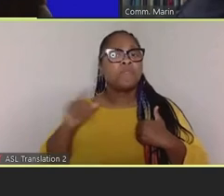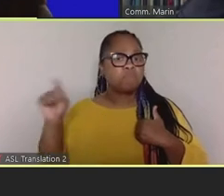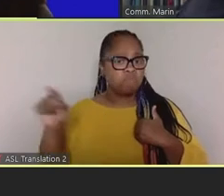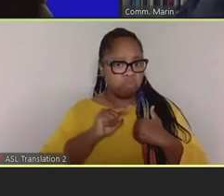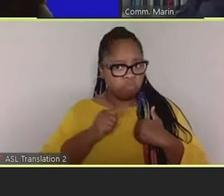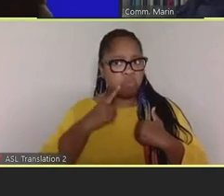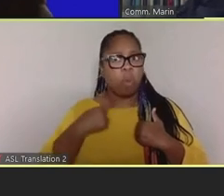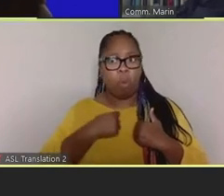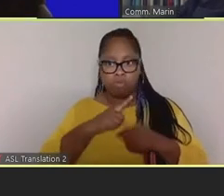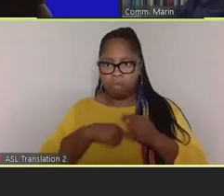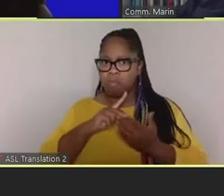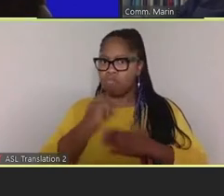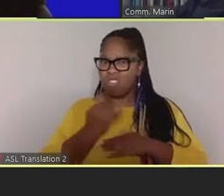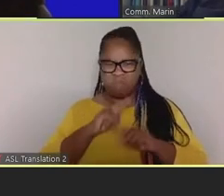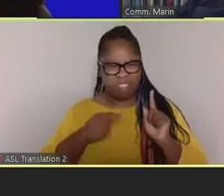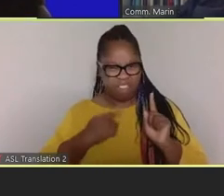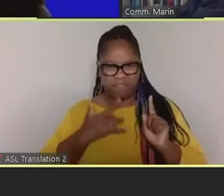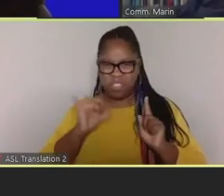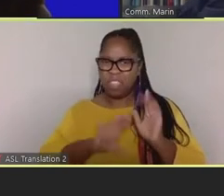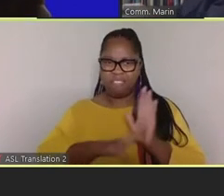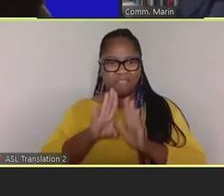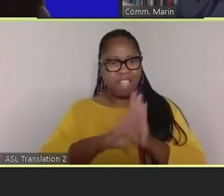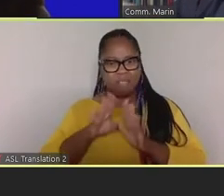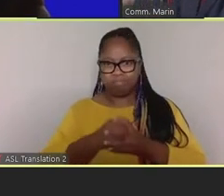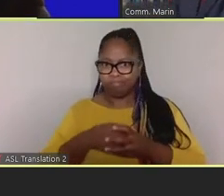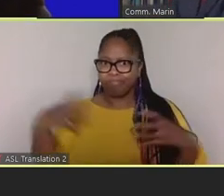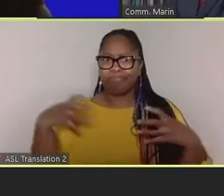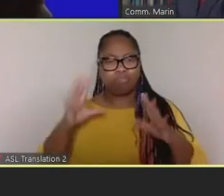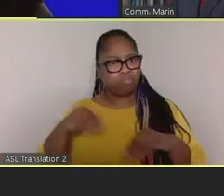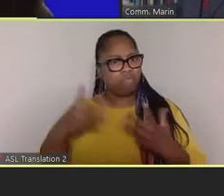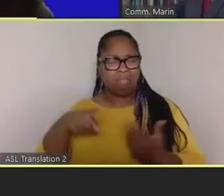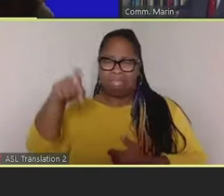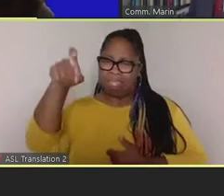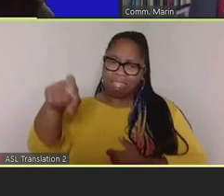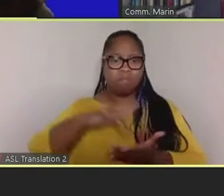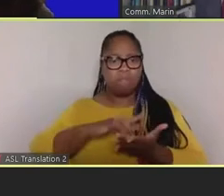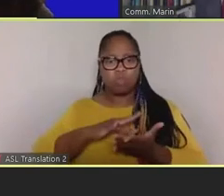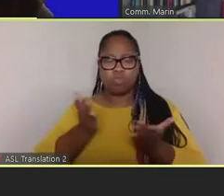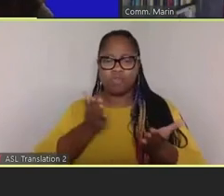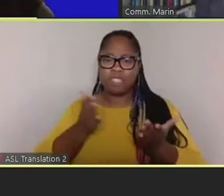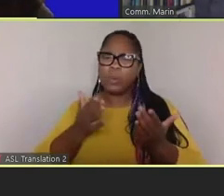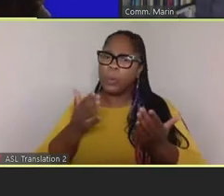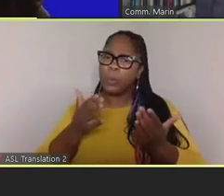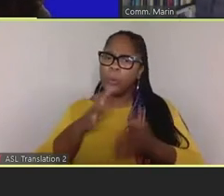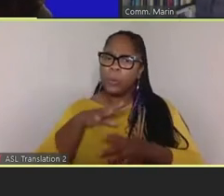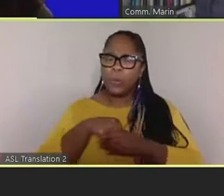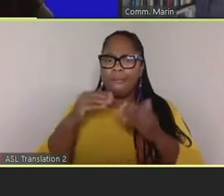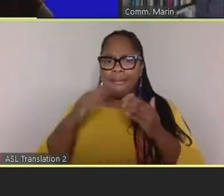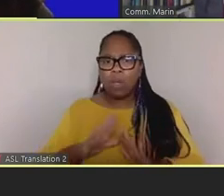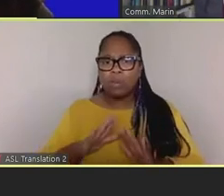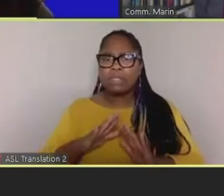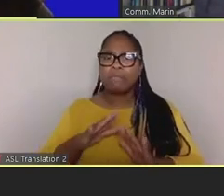project, that I believe this development accommodates a much needed medical service and housing, including mandatory